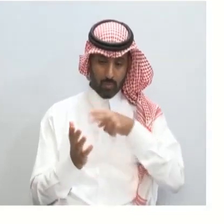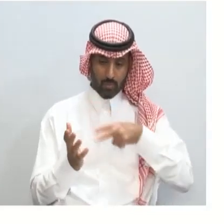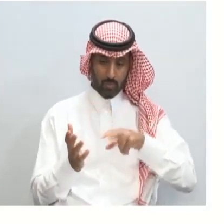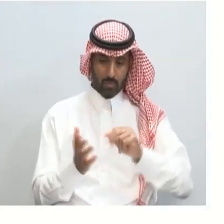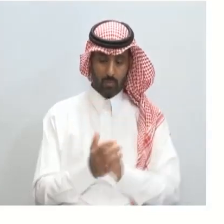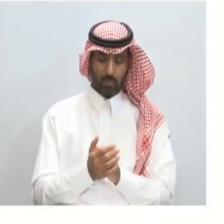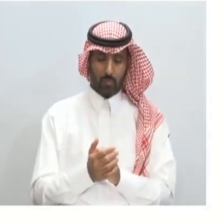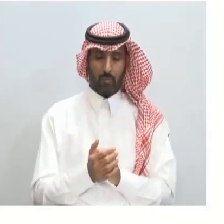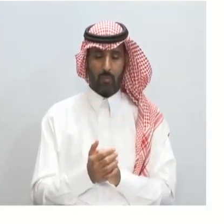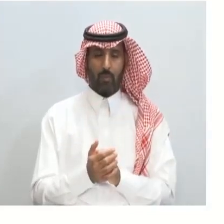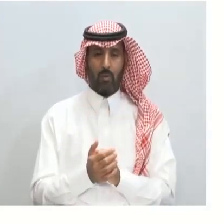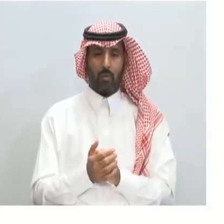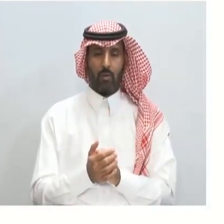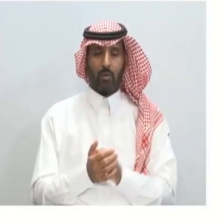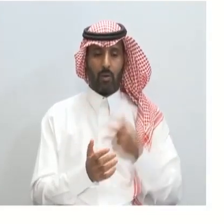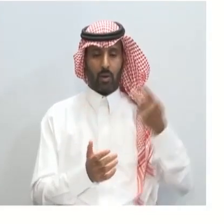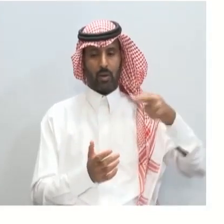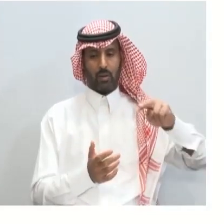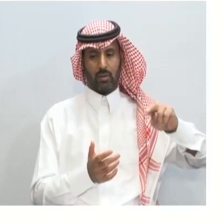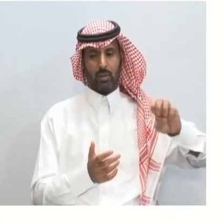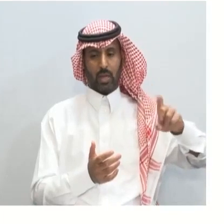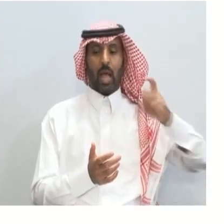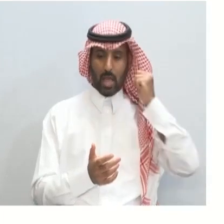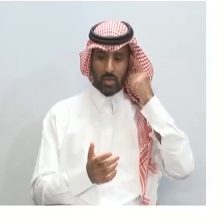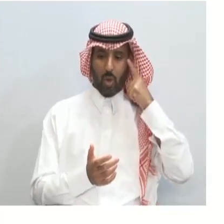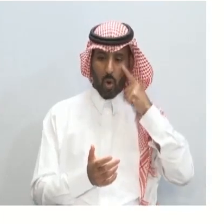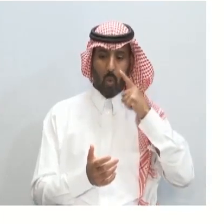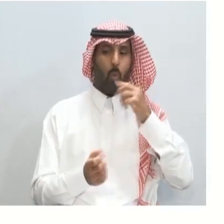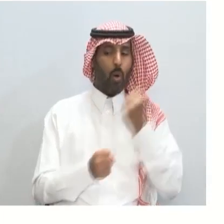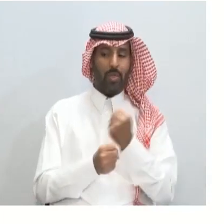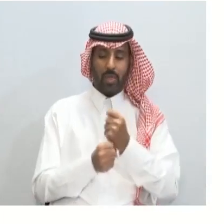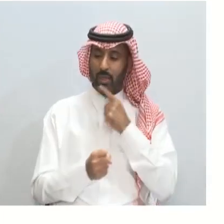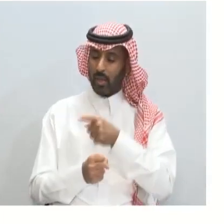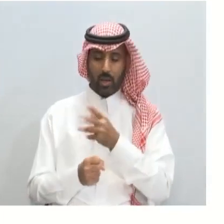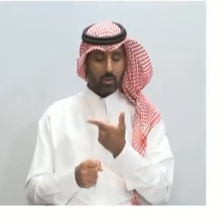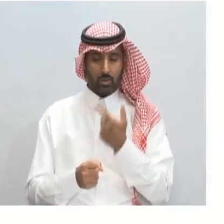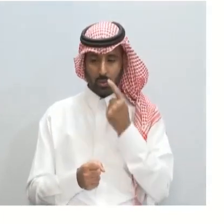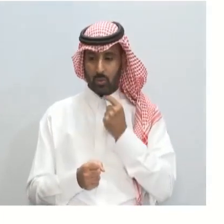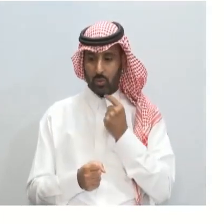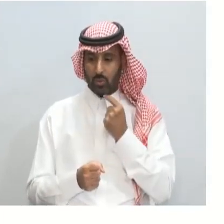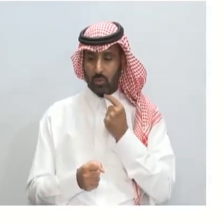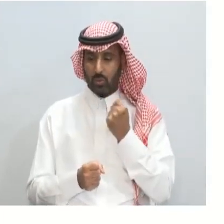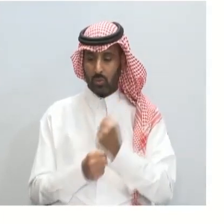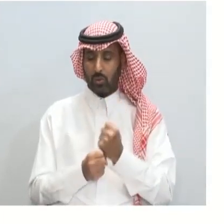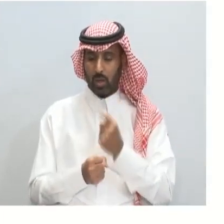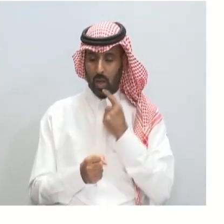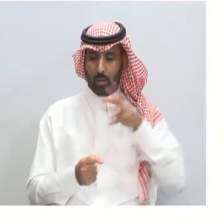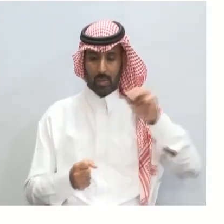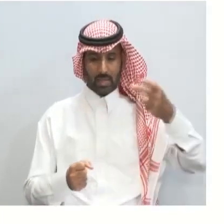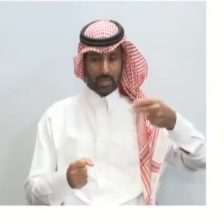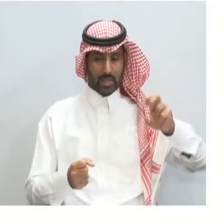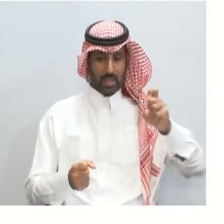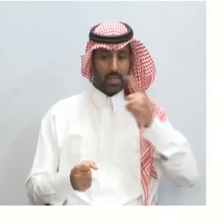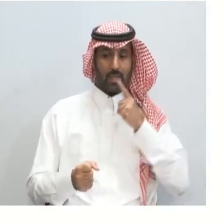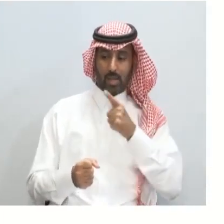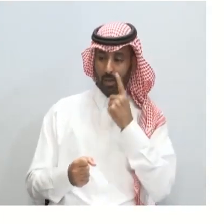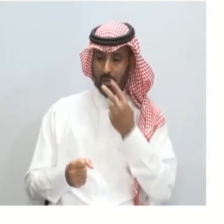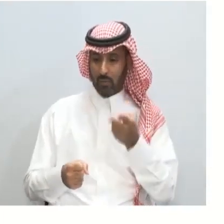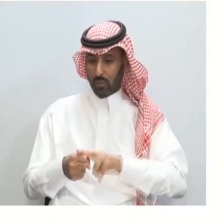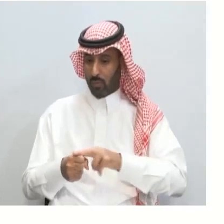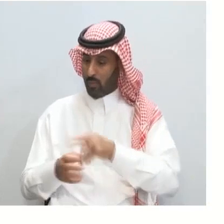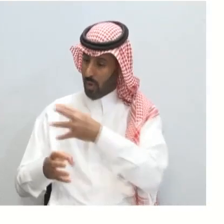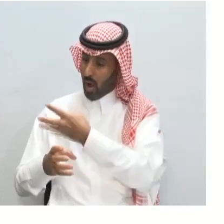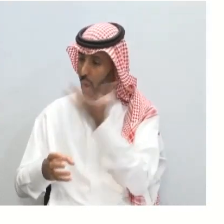here. Khalid, I know. What do you think I should do? Majid, the way I see it, if he's stolen